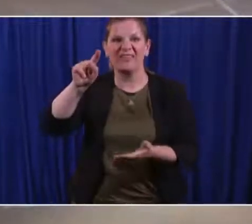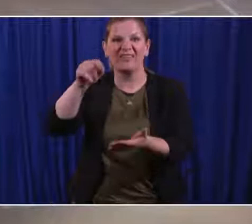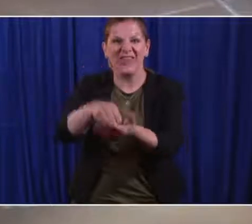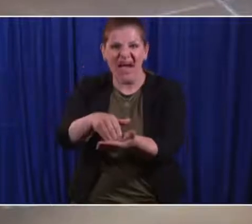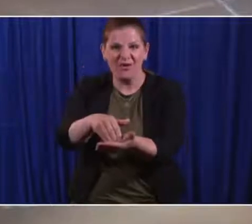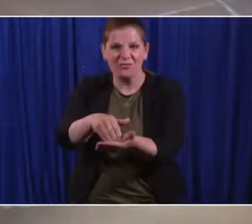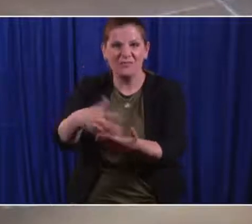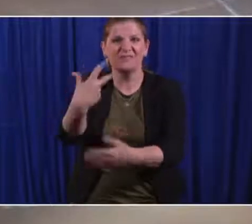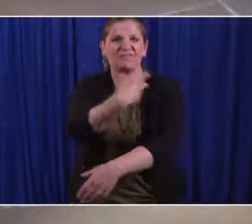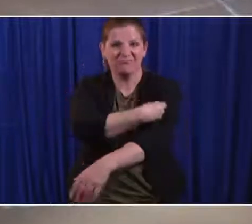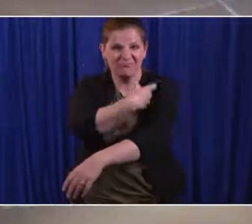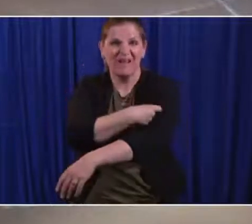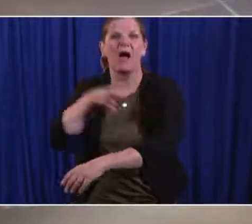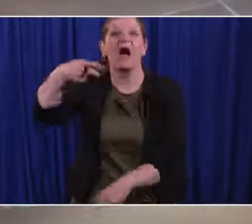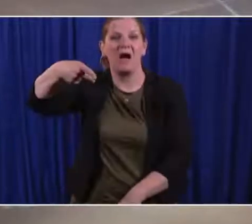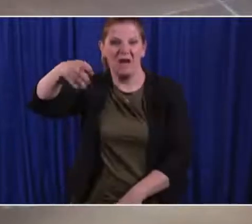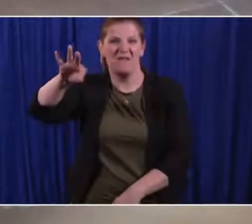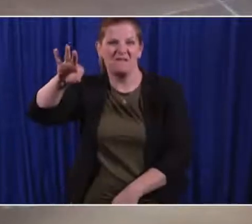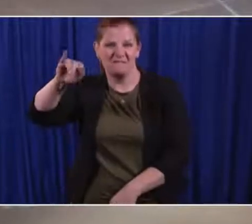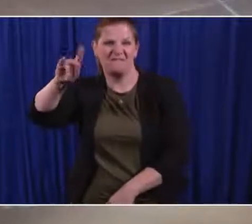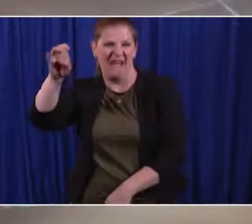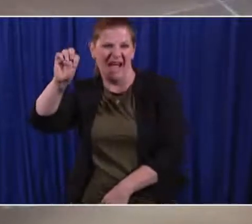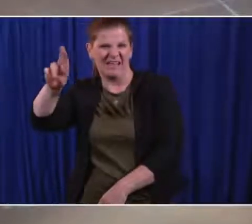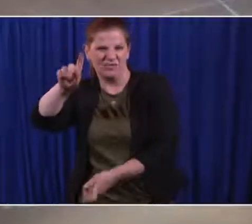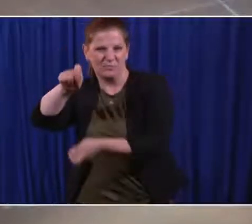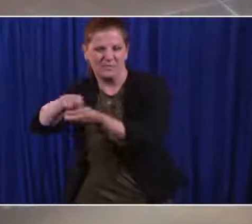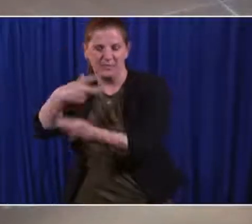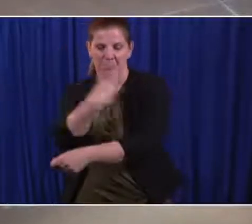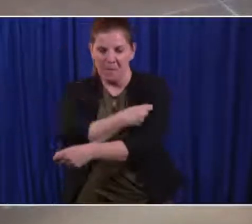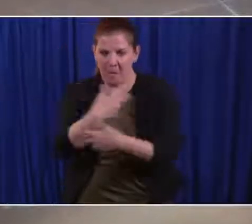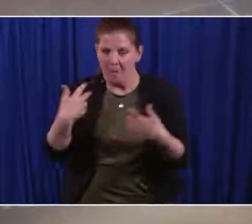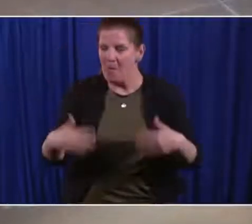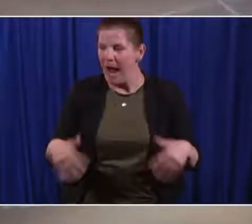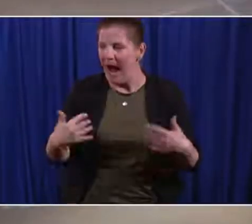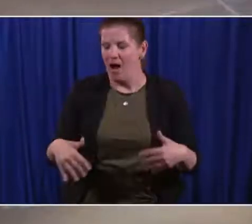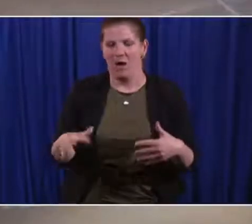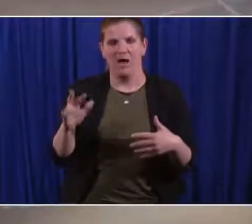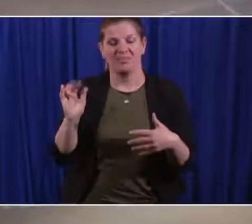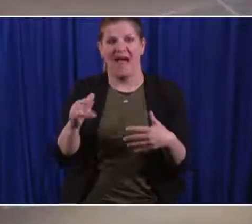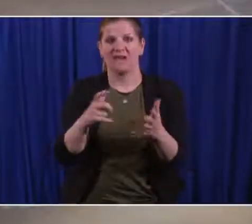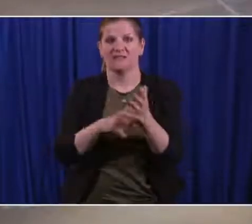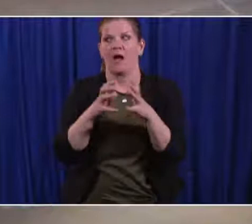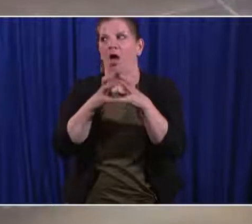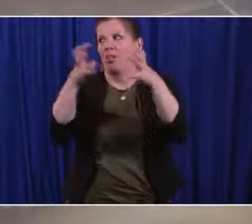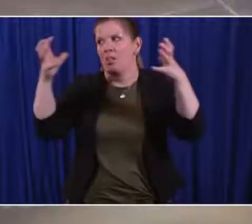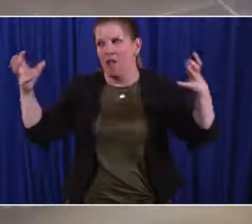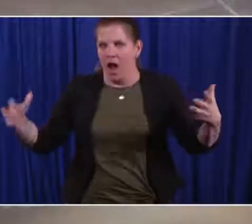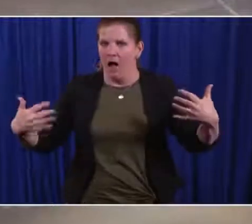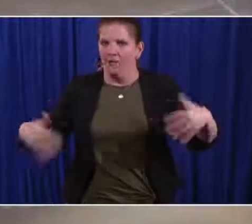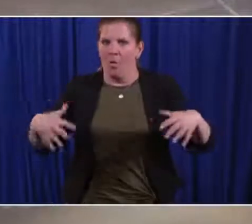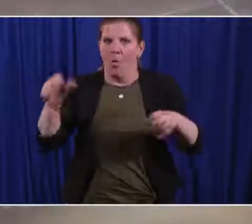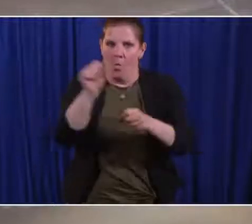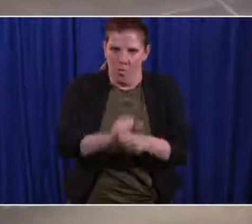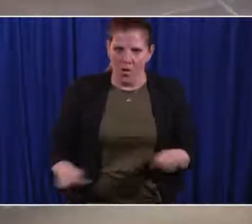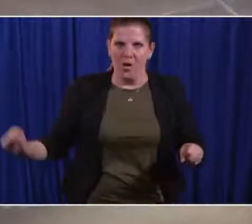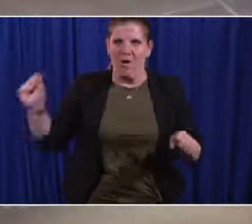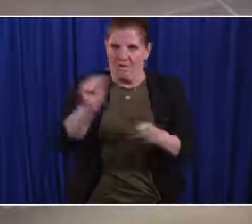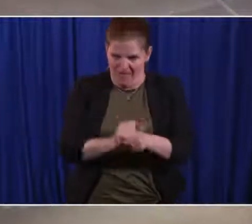community. This has taken, as you might imagine, and you know firsthand, a Herculean effort to undertake,